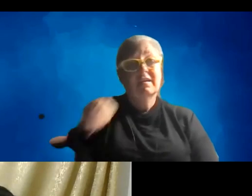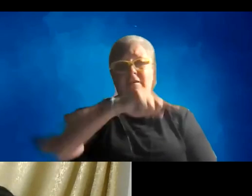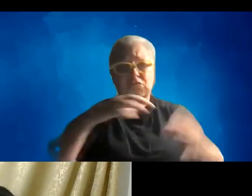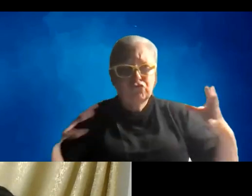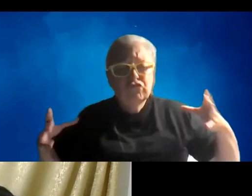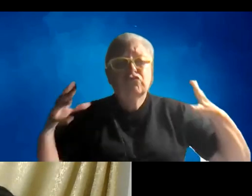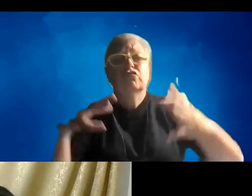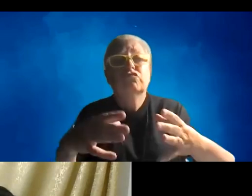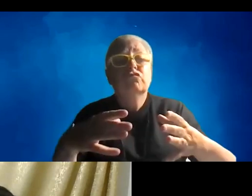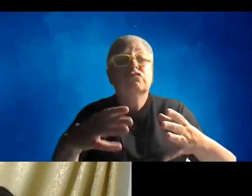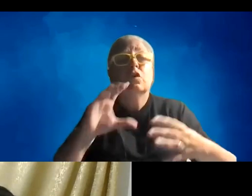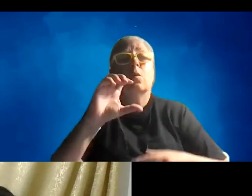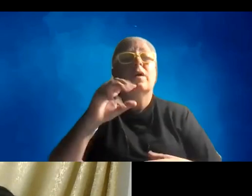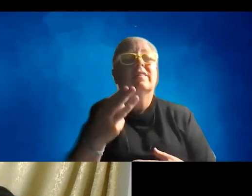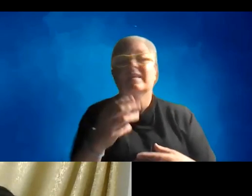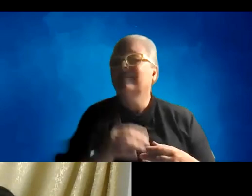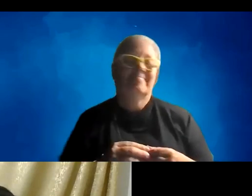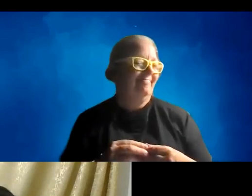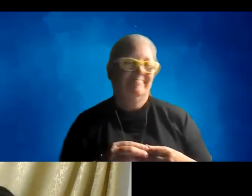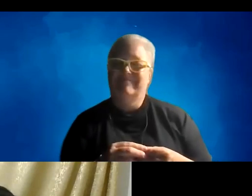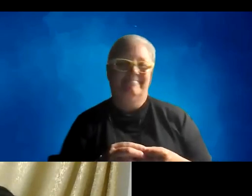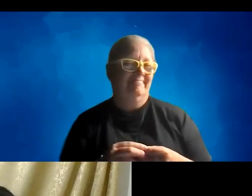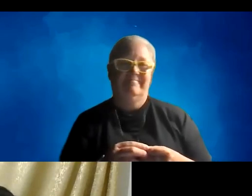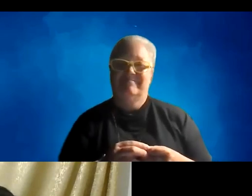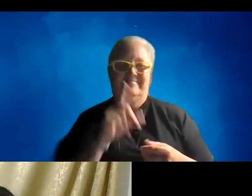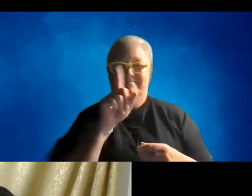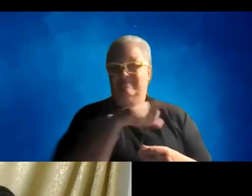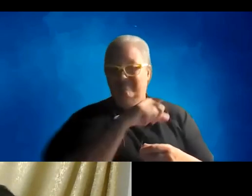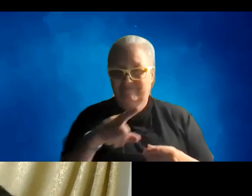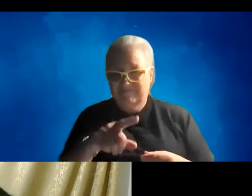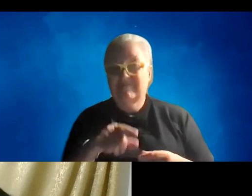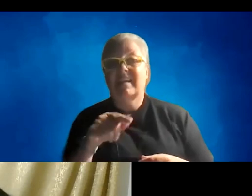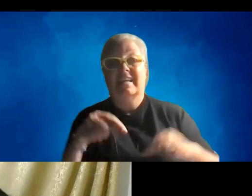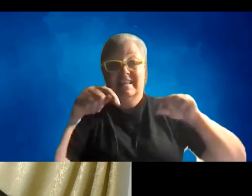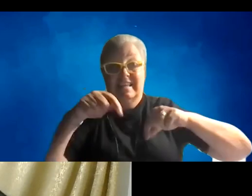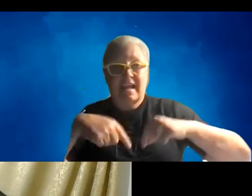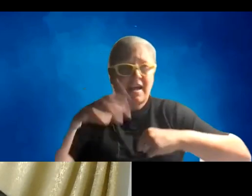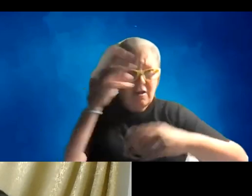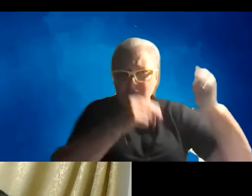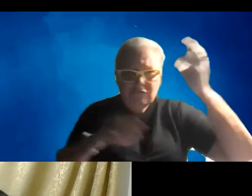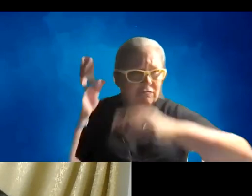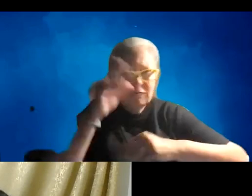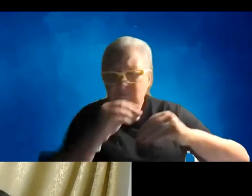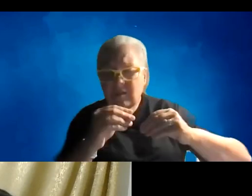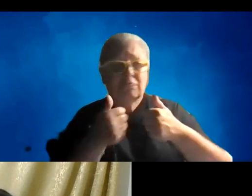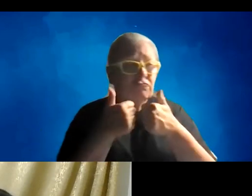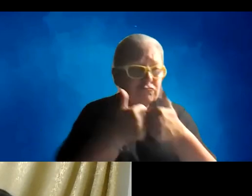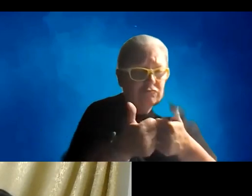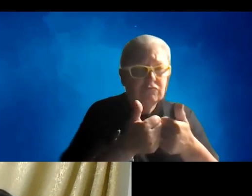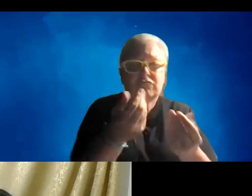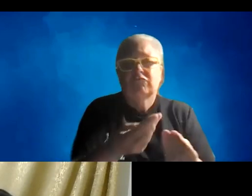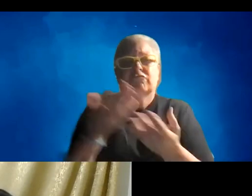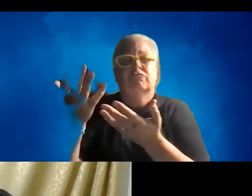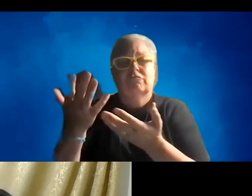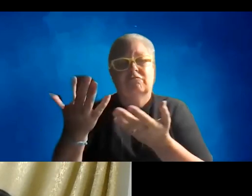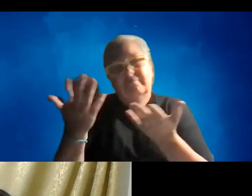will be able to feed in more of what we've learned from this and other consultations that we've got going. So those are some extra news